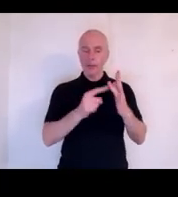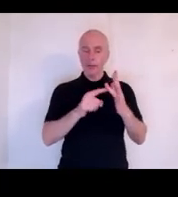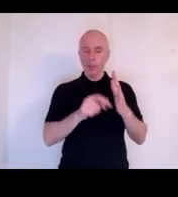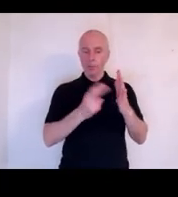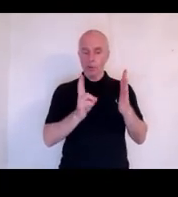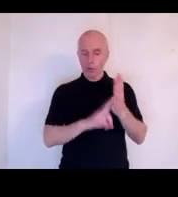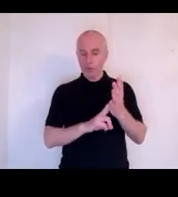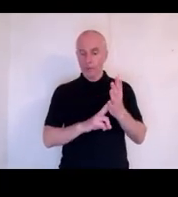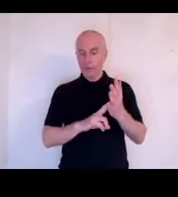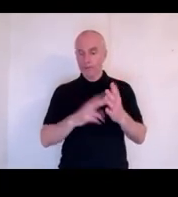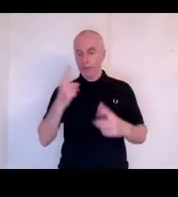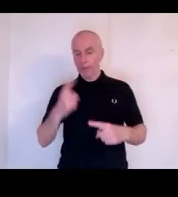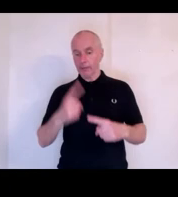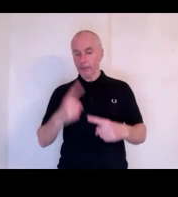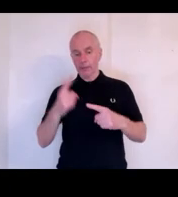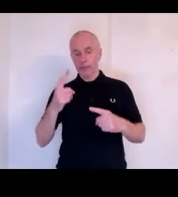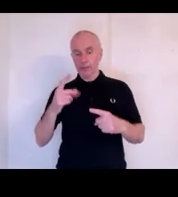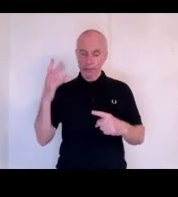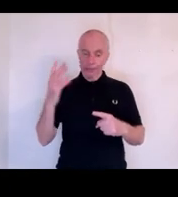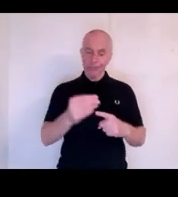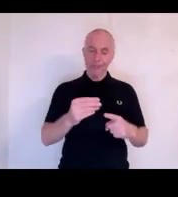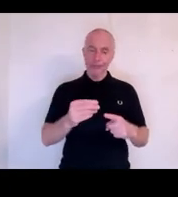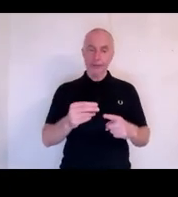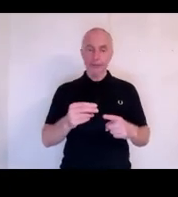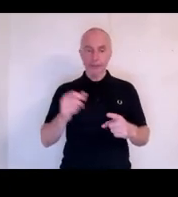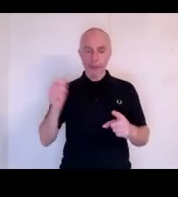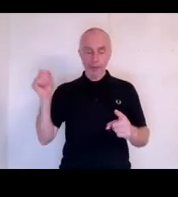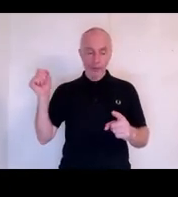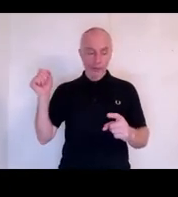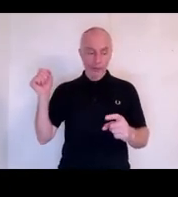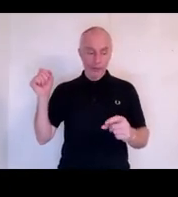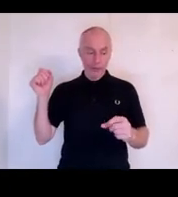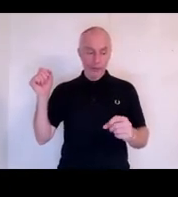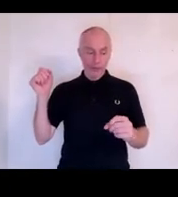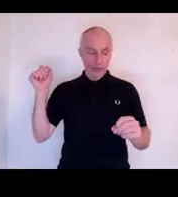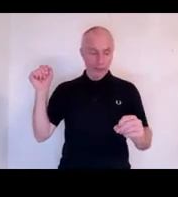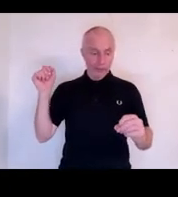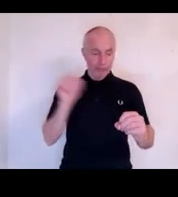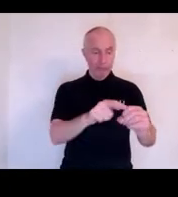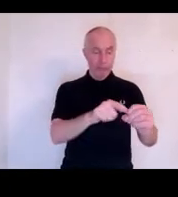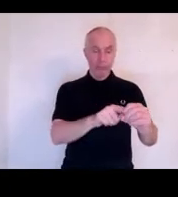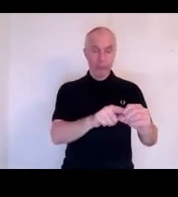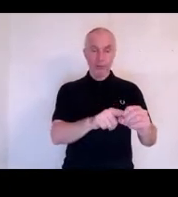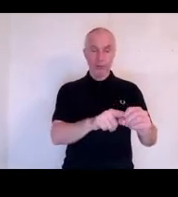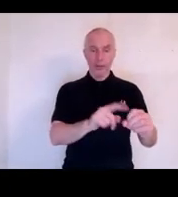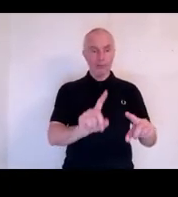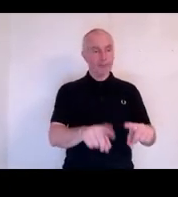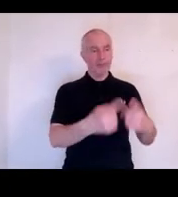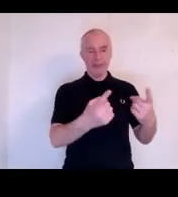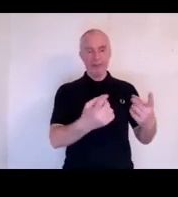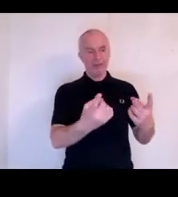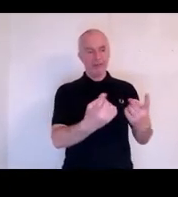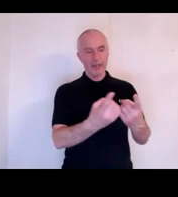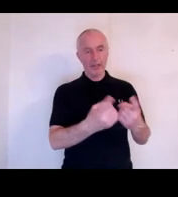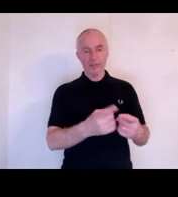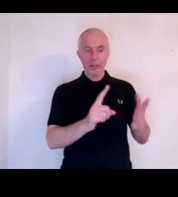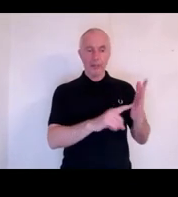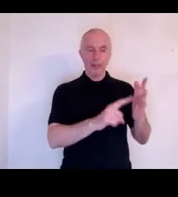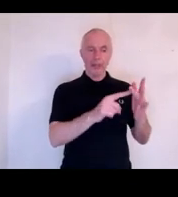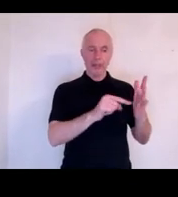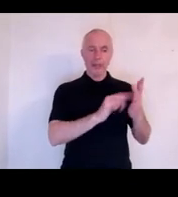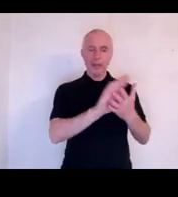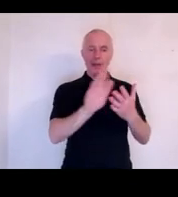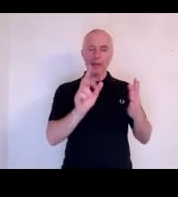which obviously we can do, and we fire that at a target of a different sort. So quite often that's a lithium target.